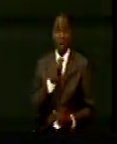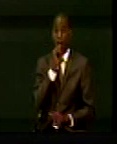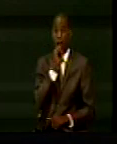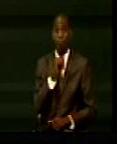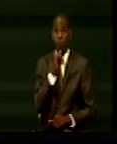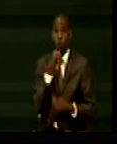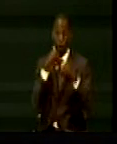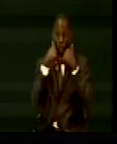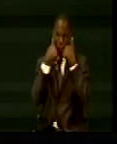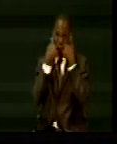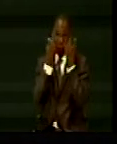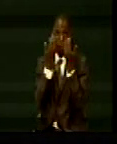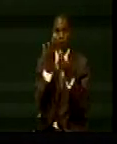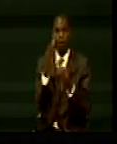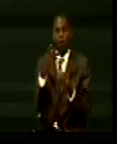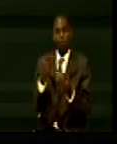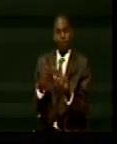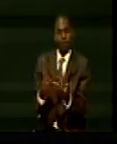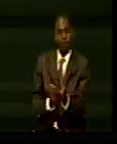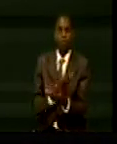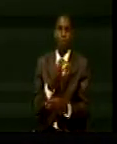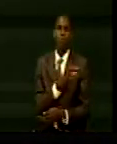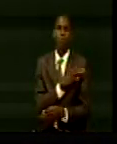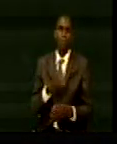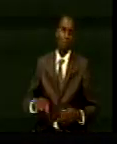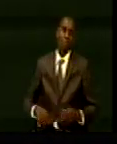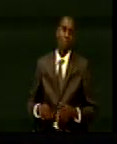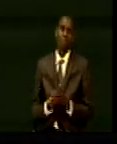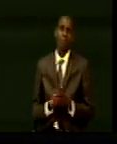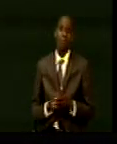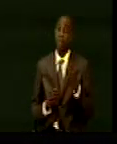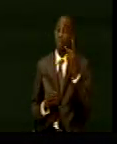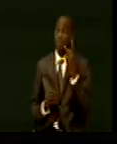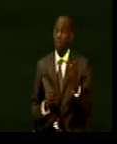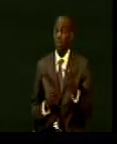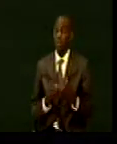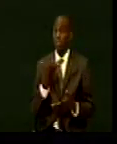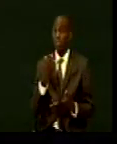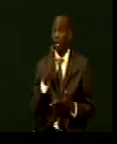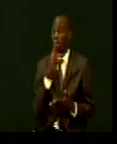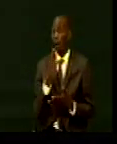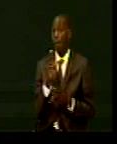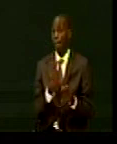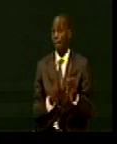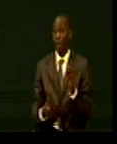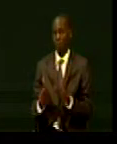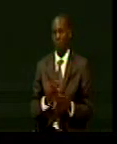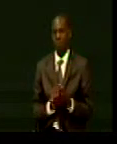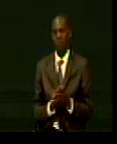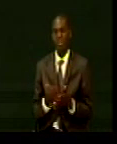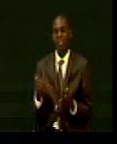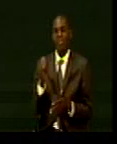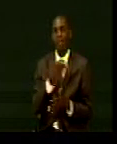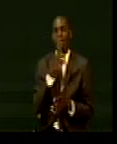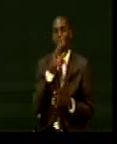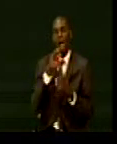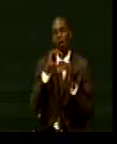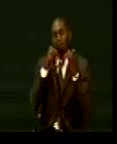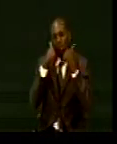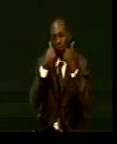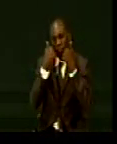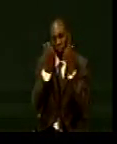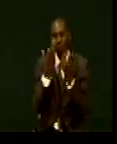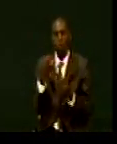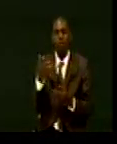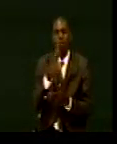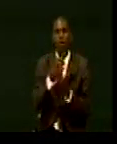the gospel of Christ. You see, there are people, they are ashamed of their solution.